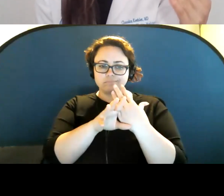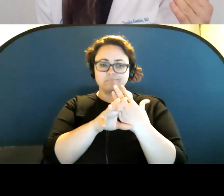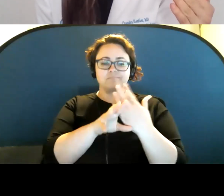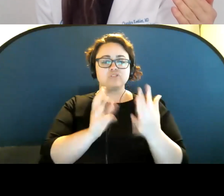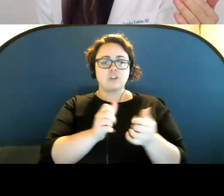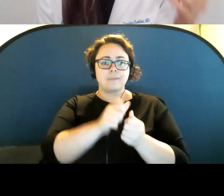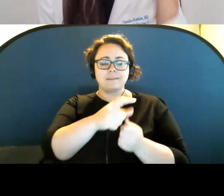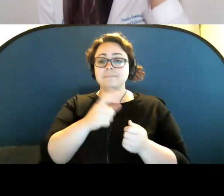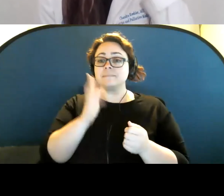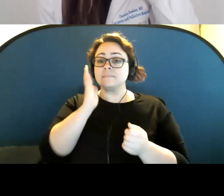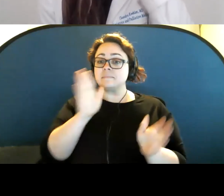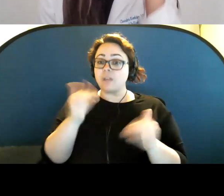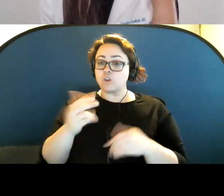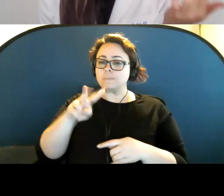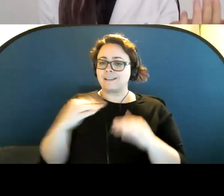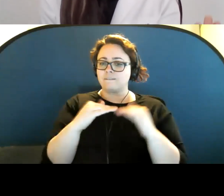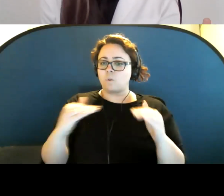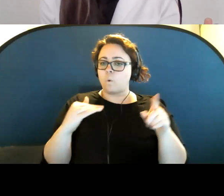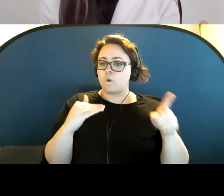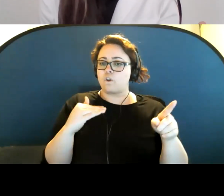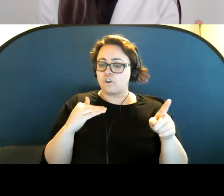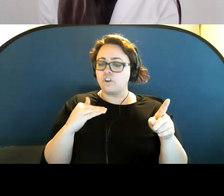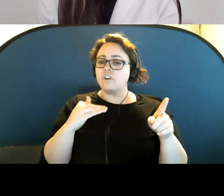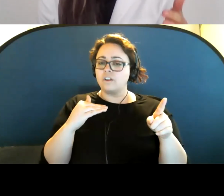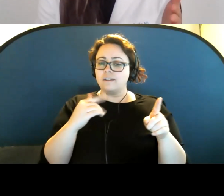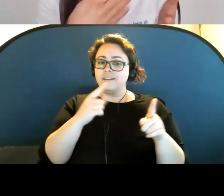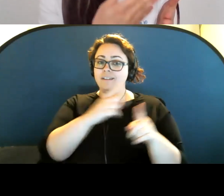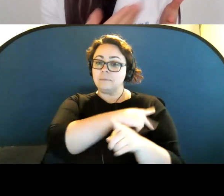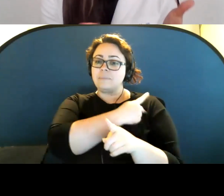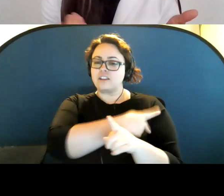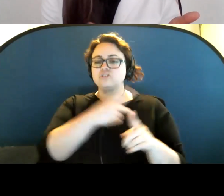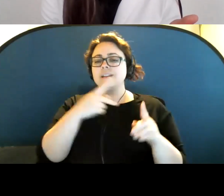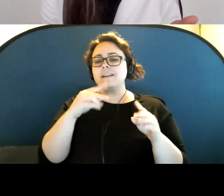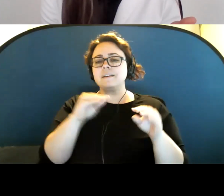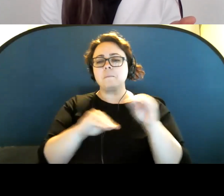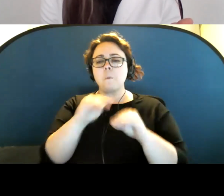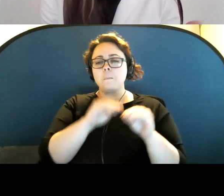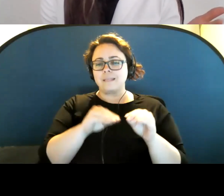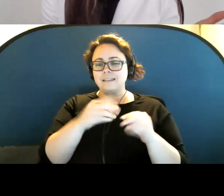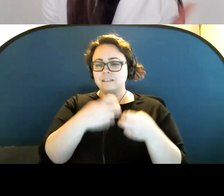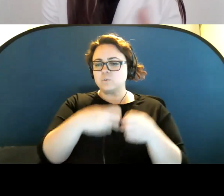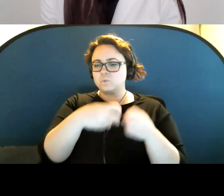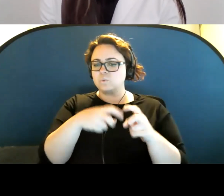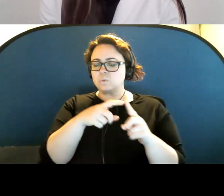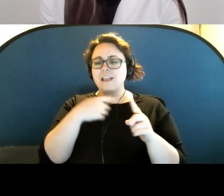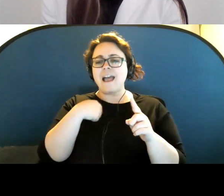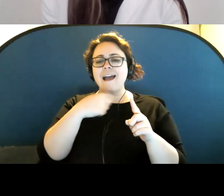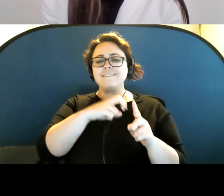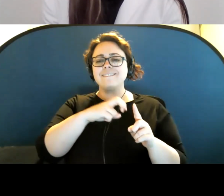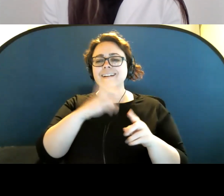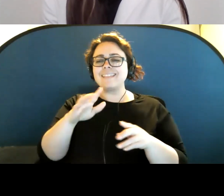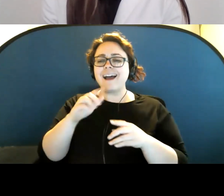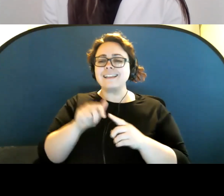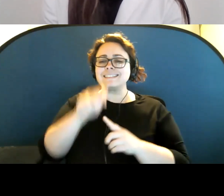was on the second floor. Now, he has mobility problems, and they do have a chairlift for the stairs, but, it's kind of a